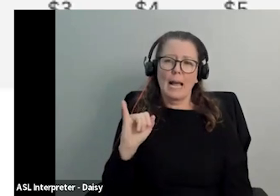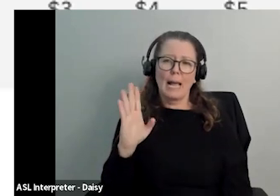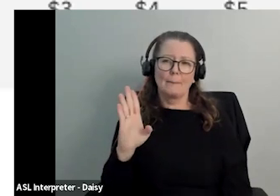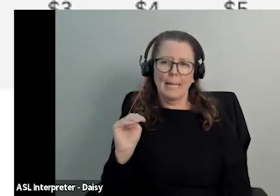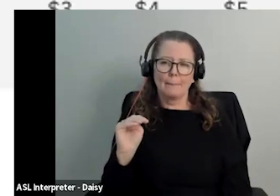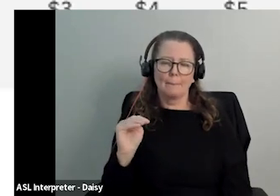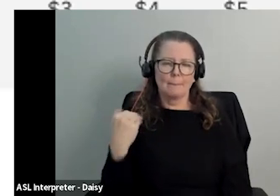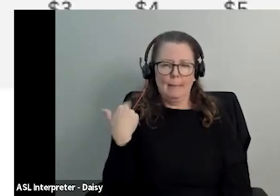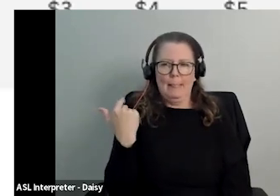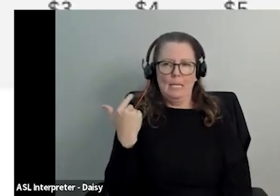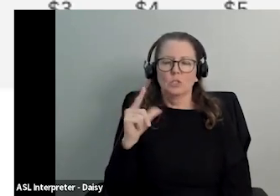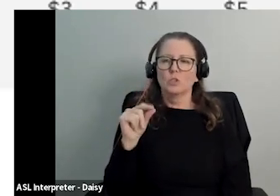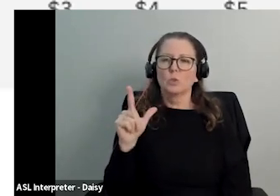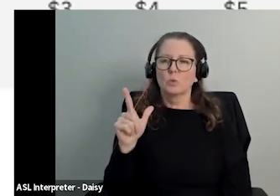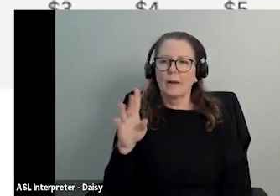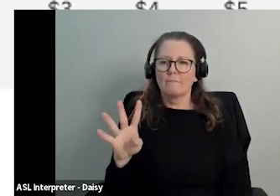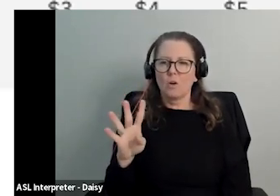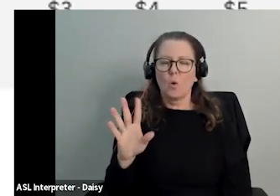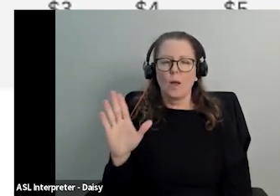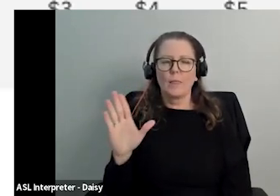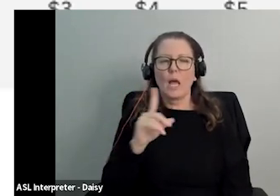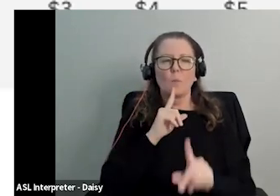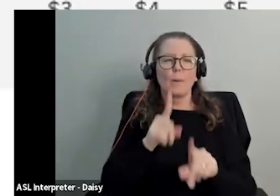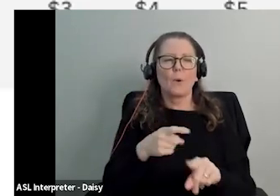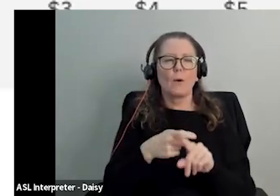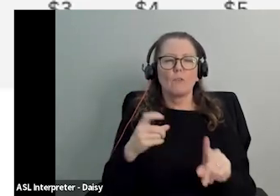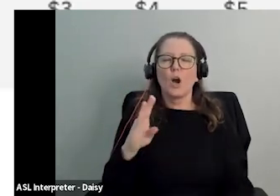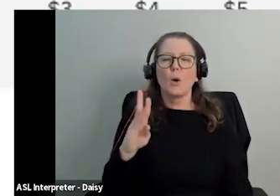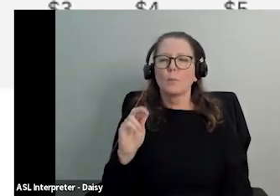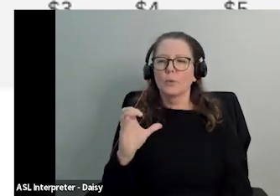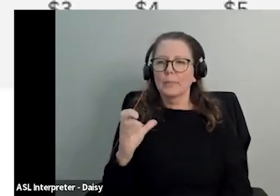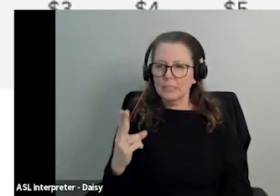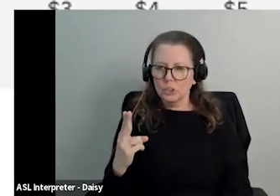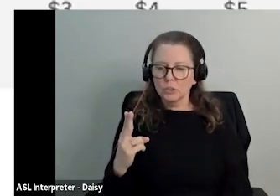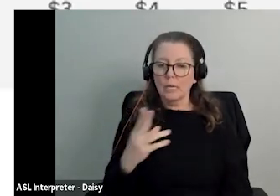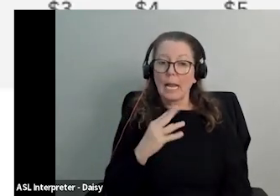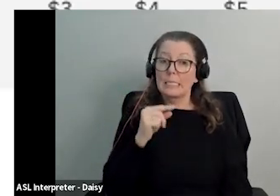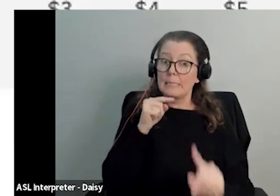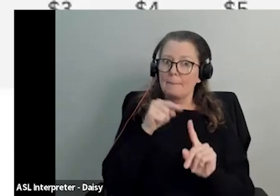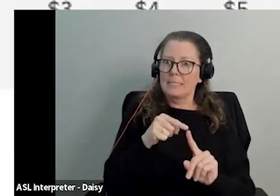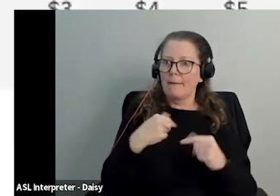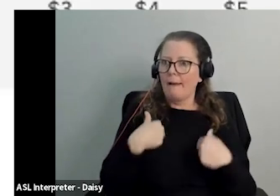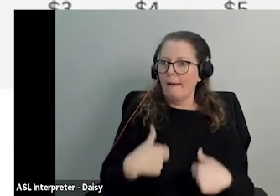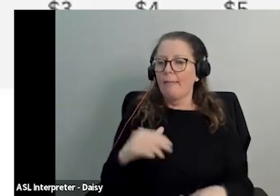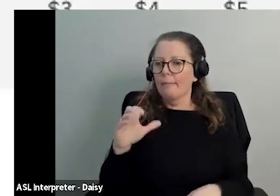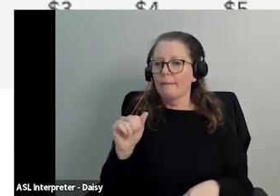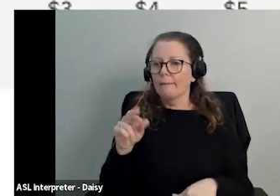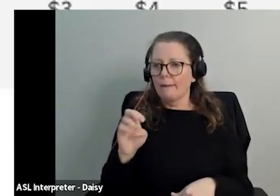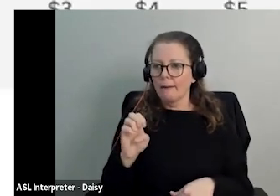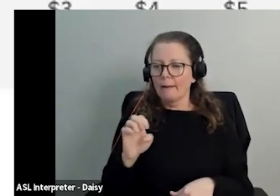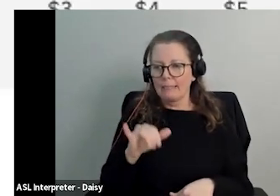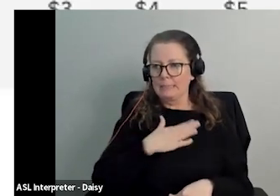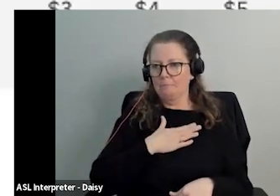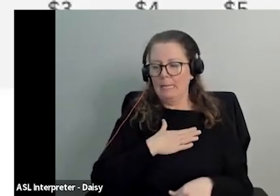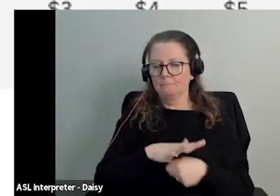their 2024 data breach report. And I have some metrics specific for healthcare and pharma, because that's what I'm in. But when you think about